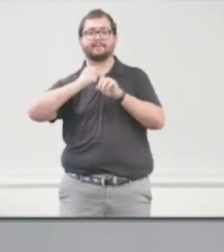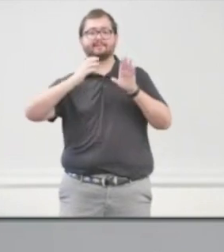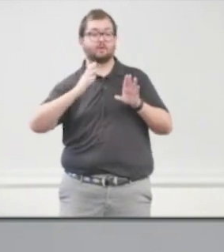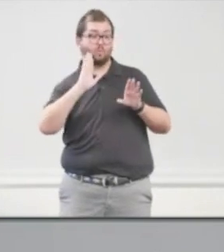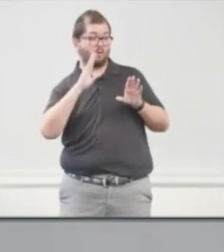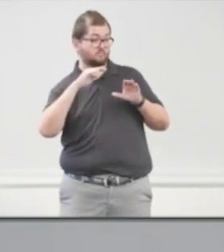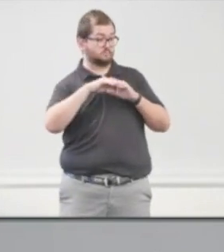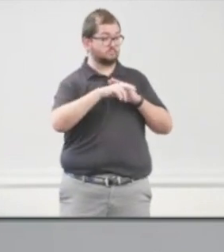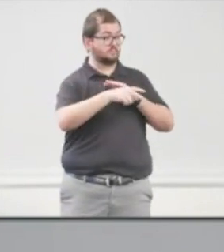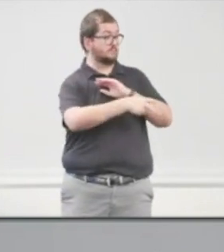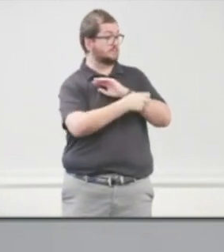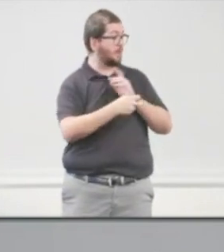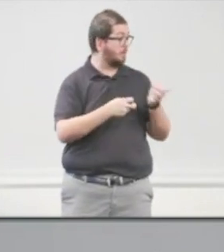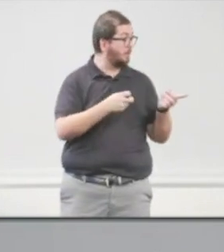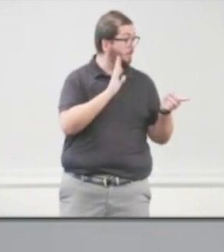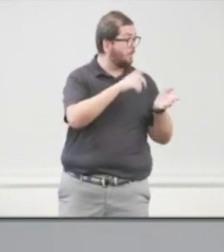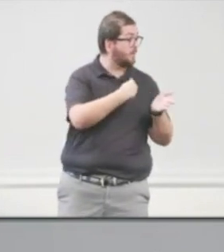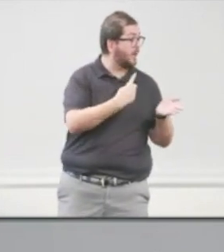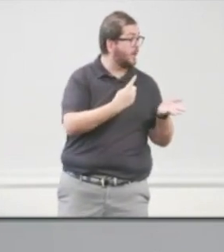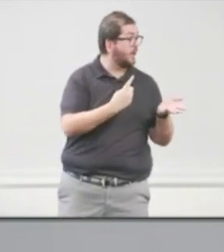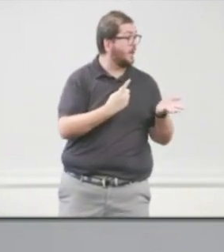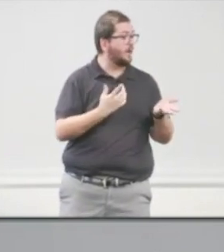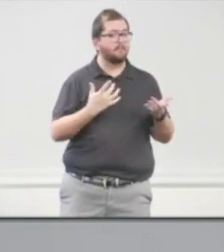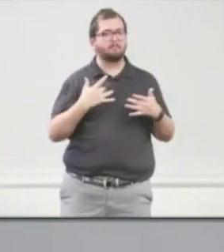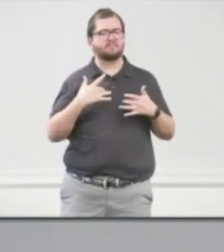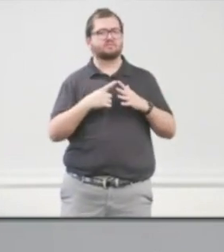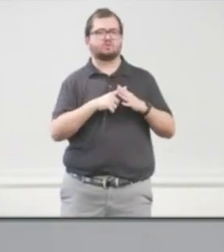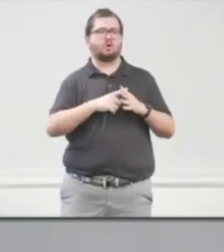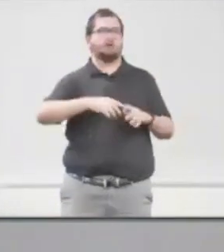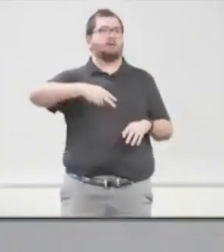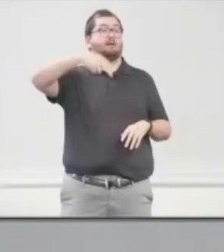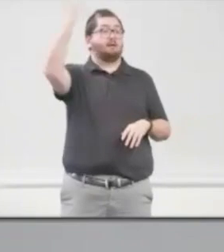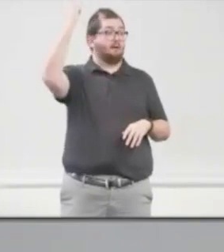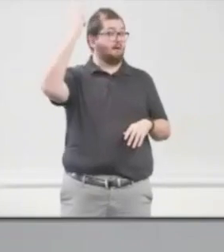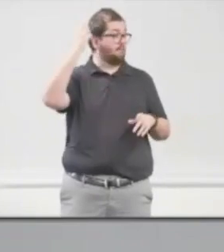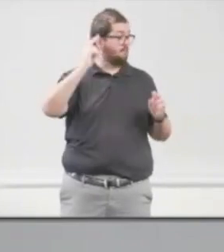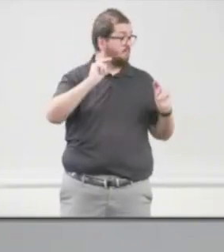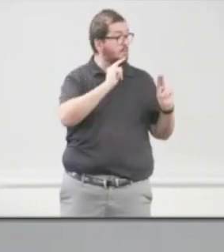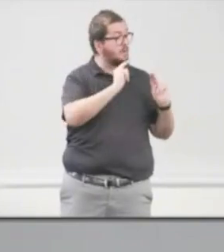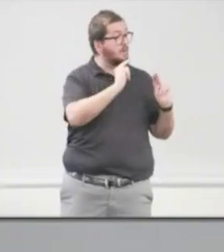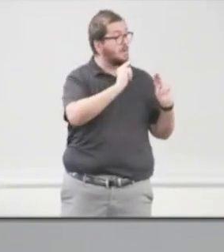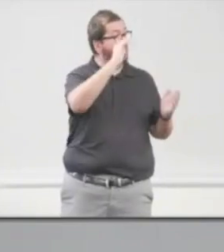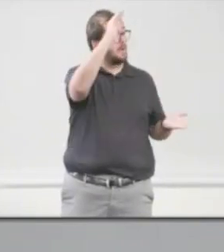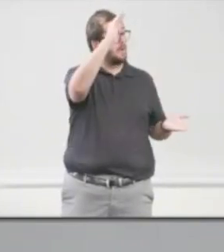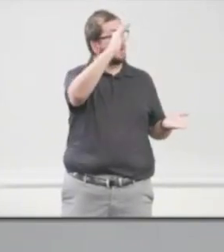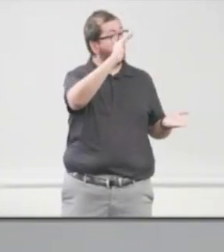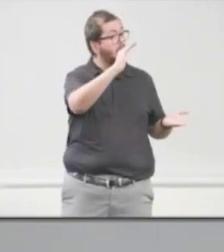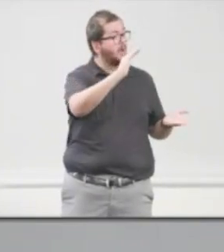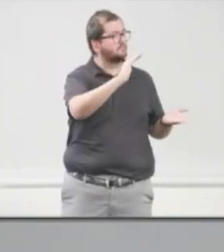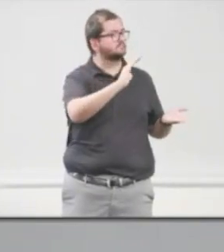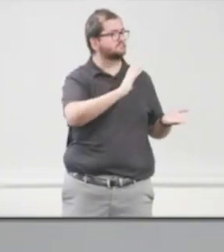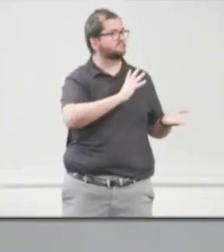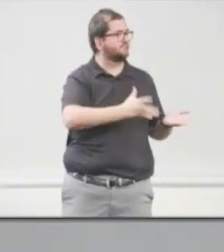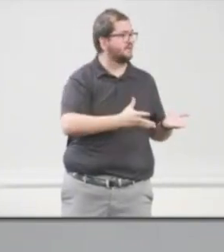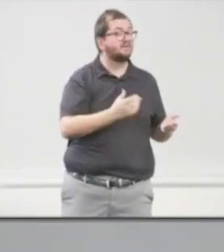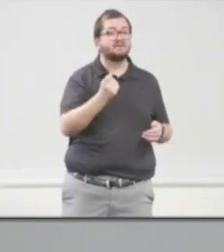and see if you'll pay. And usually ransoms start pretty high and they usually come down with negotiations. But also put the plug in now, the FBI